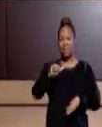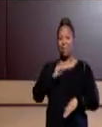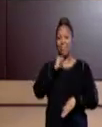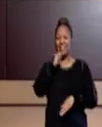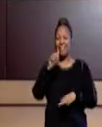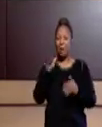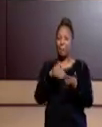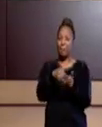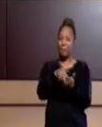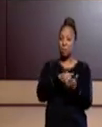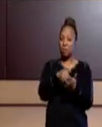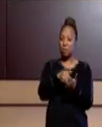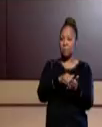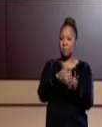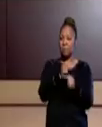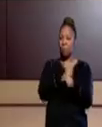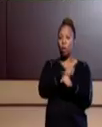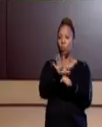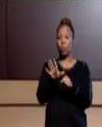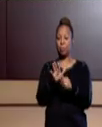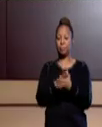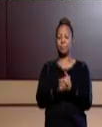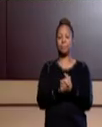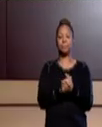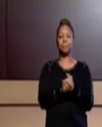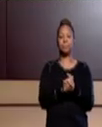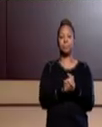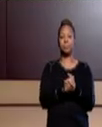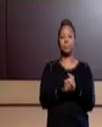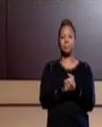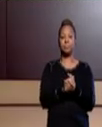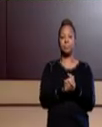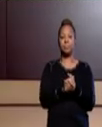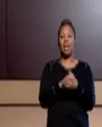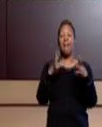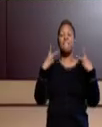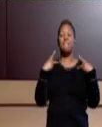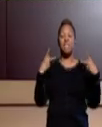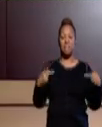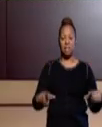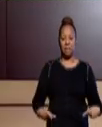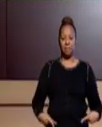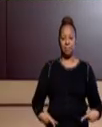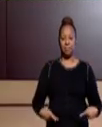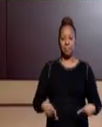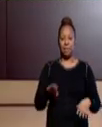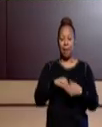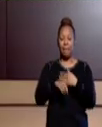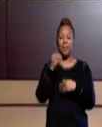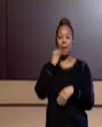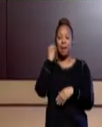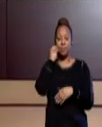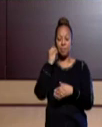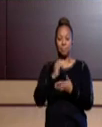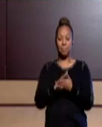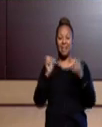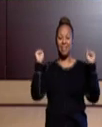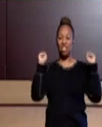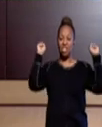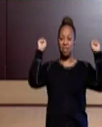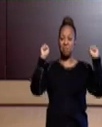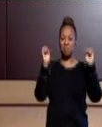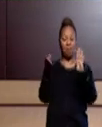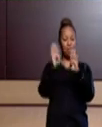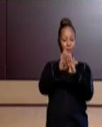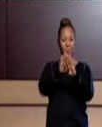making us weak with coronavirus. So here, physically, I'm in the house. Gyms are closed. Not that you were